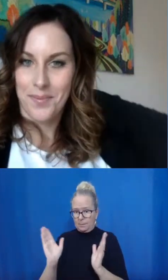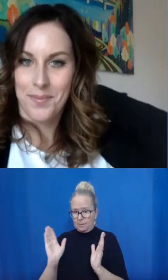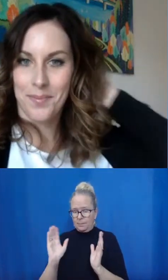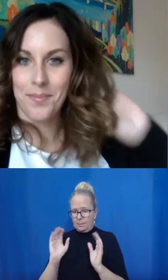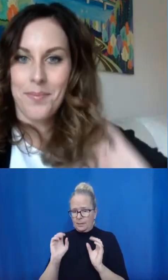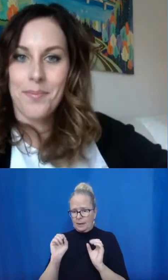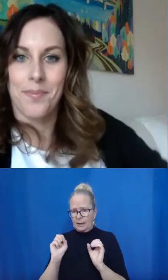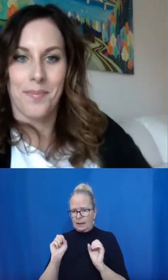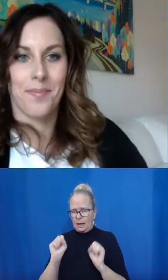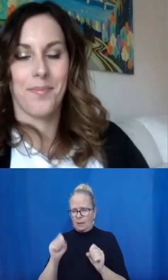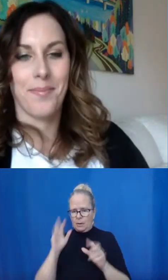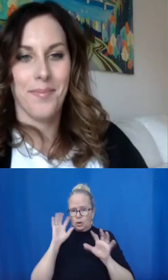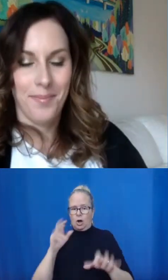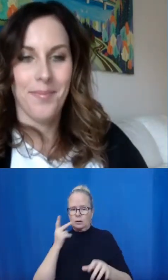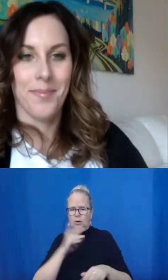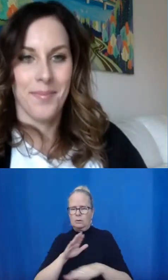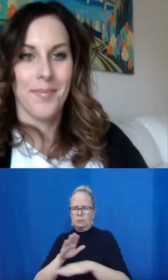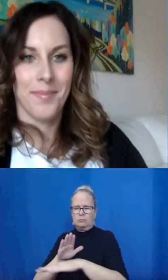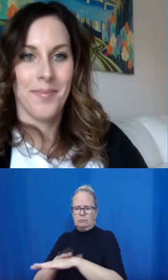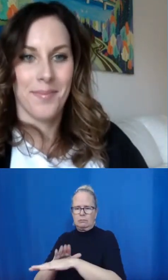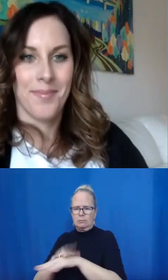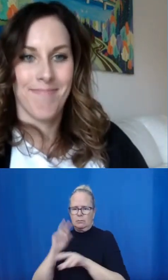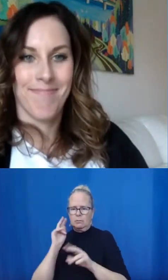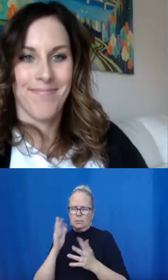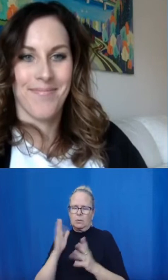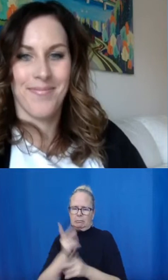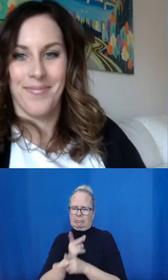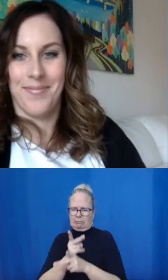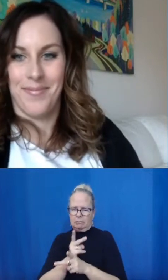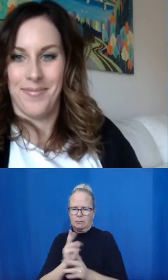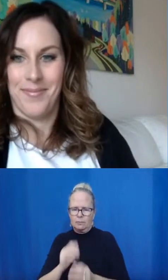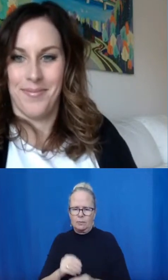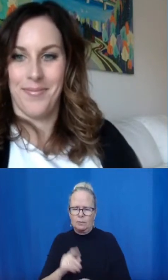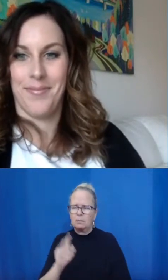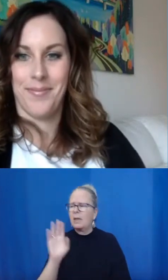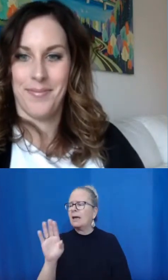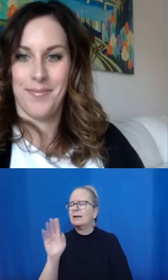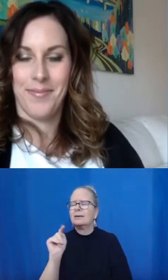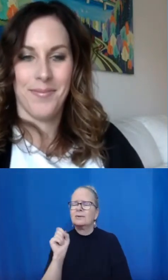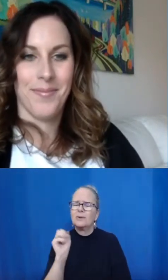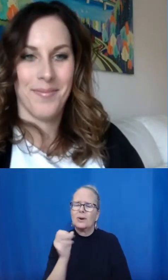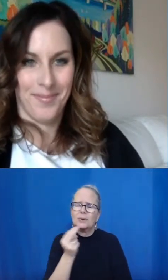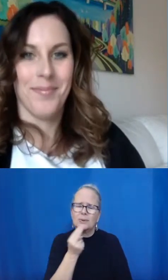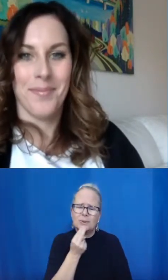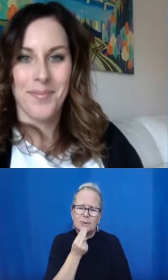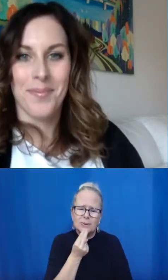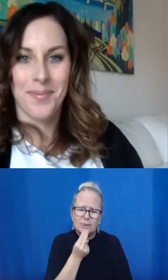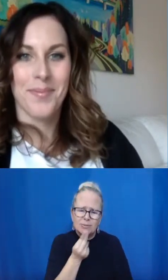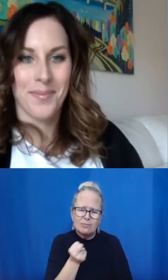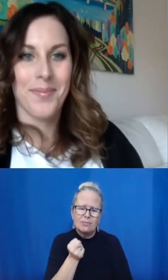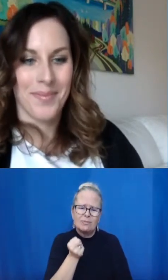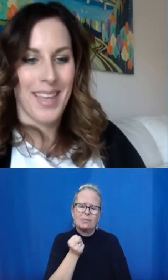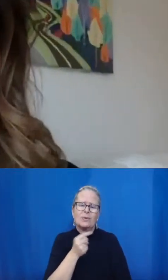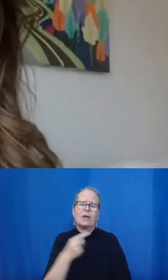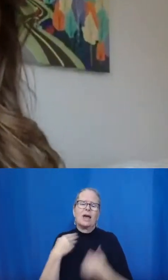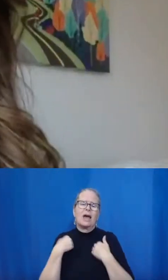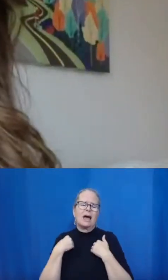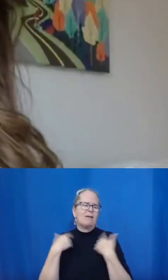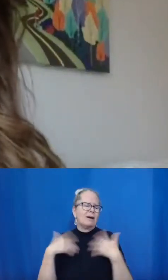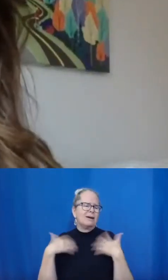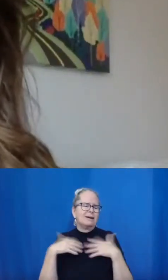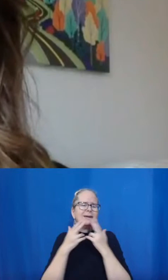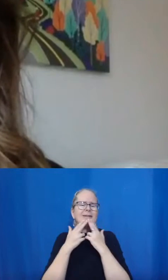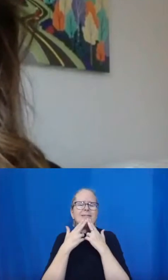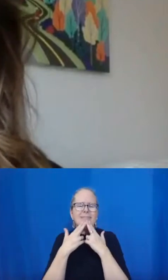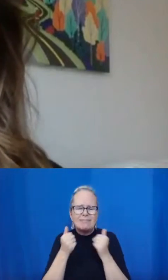everything. Thank you so much, Lindsay. I just wanted to make sure that folks were aware that tubes were coming. Thank you. Thank